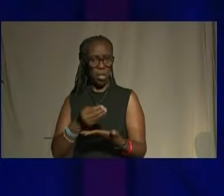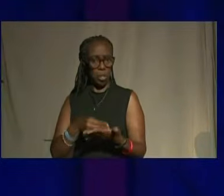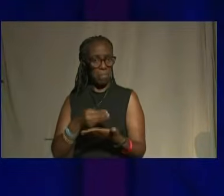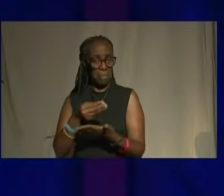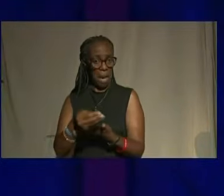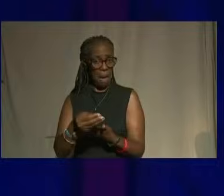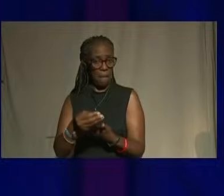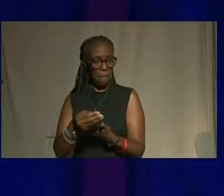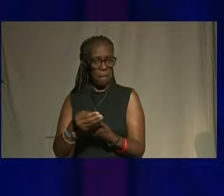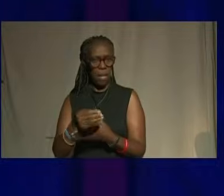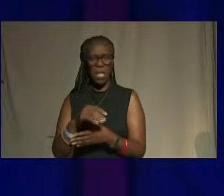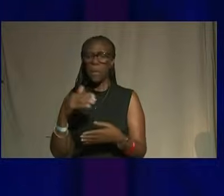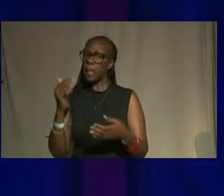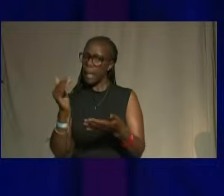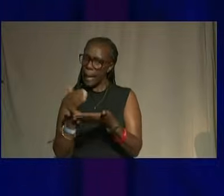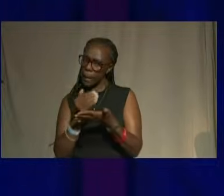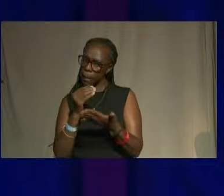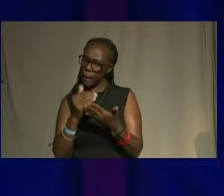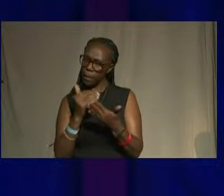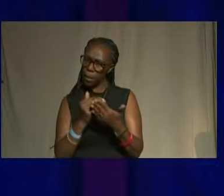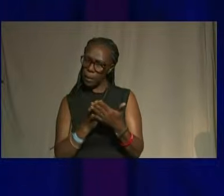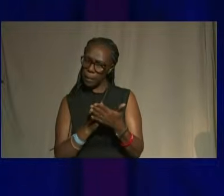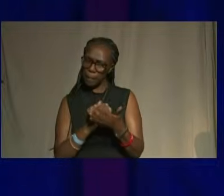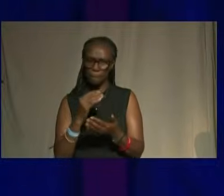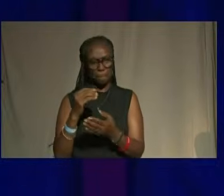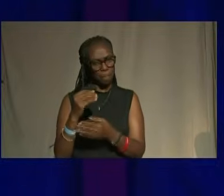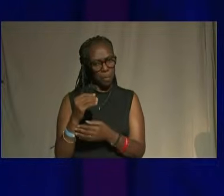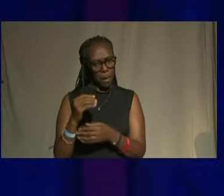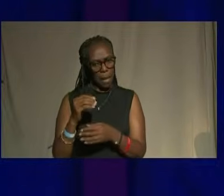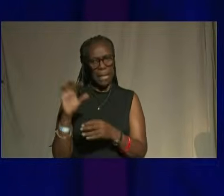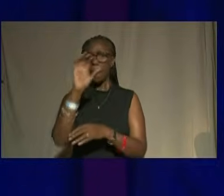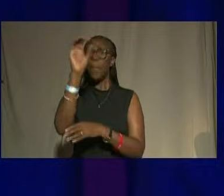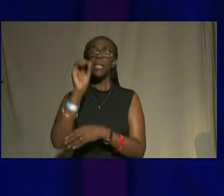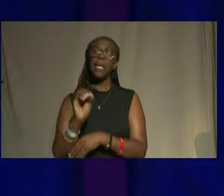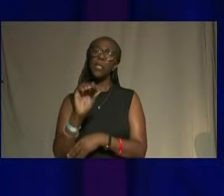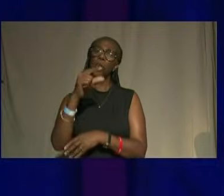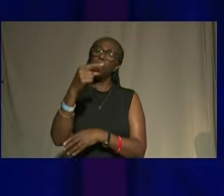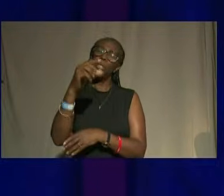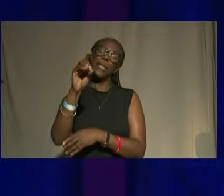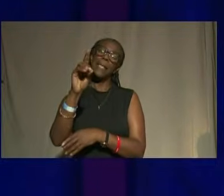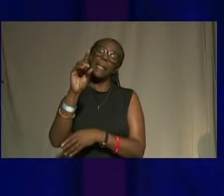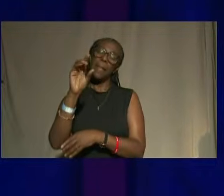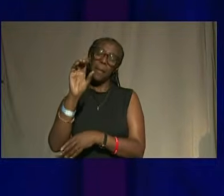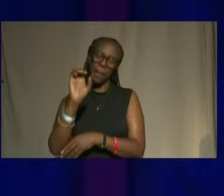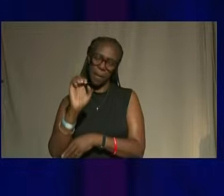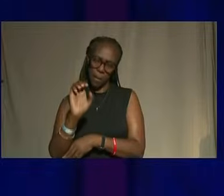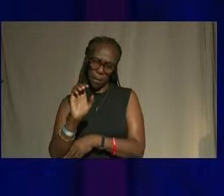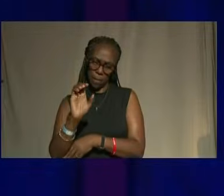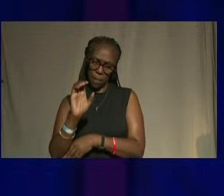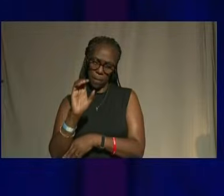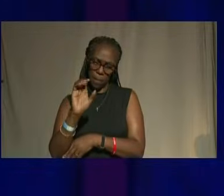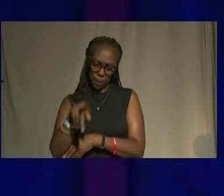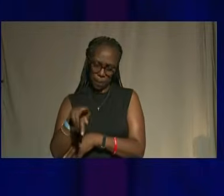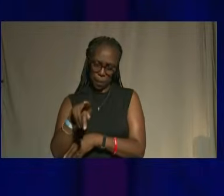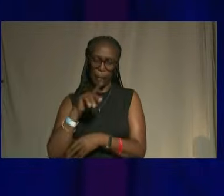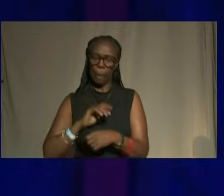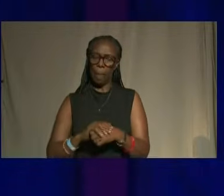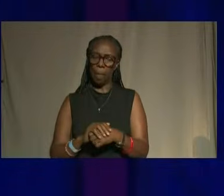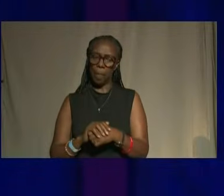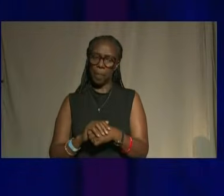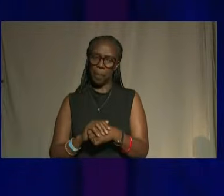calculated as a percentage of GDP. With our current fiscal rules and our debt